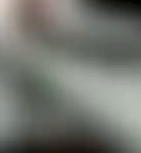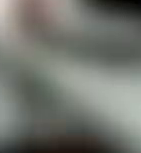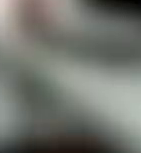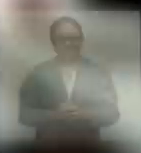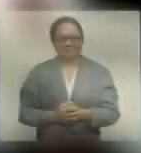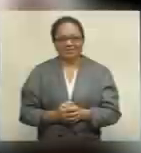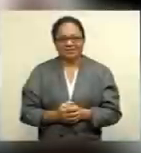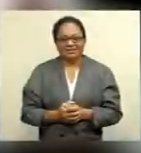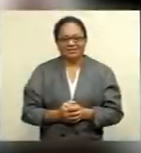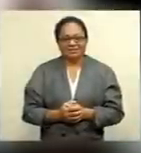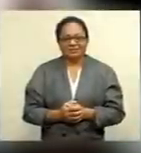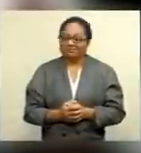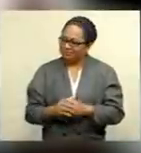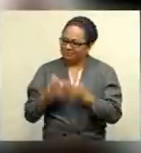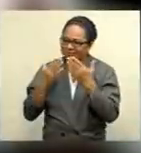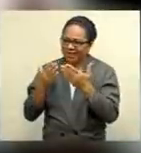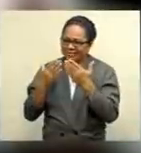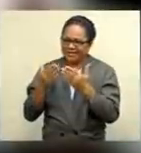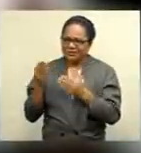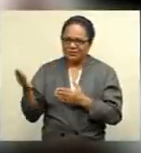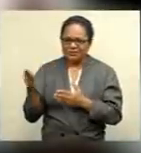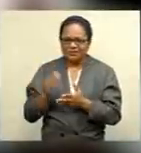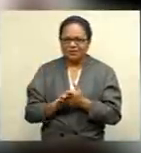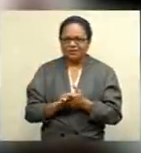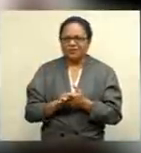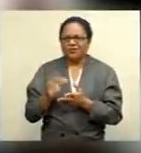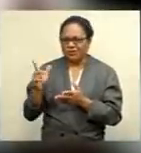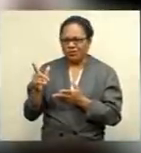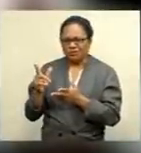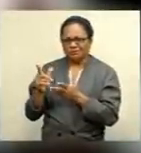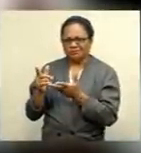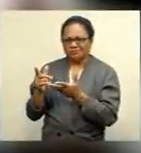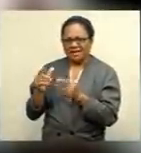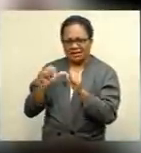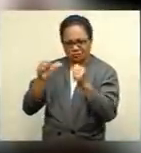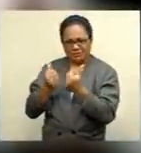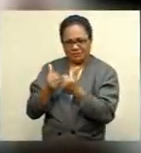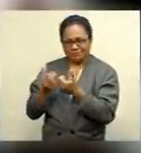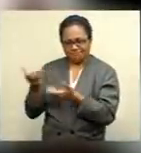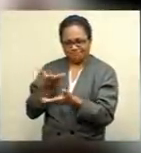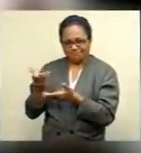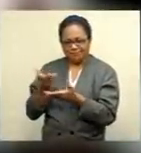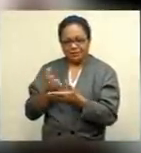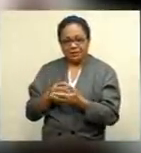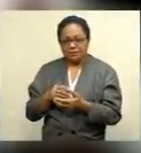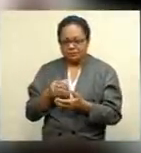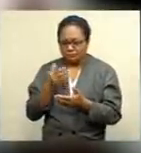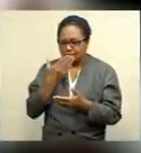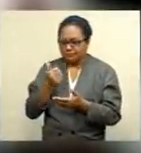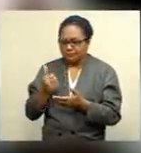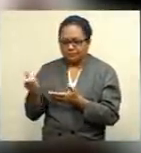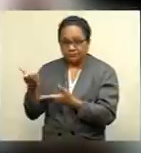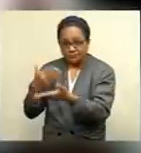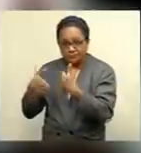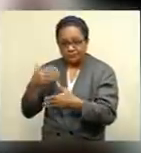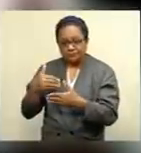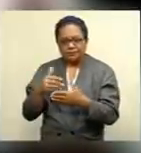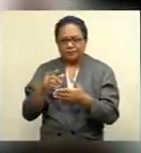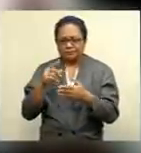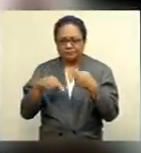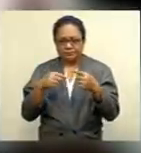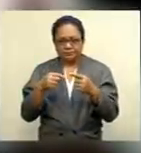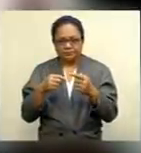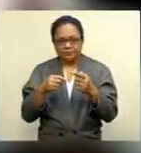Thank you very much for joining us. If you could explain how this Times Higher Education ranking